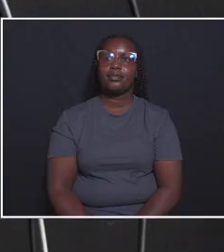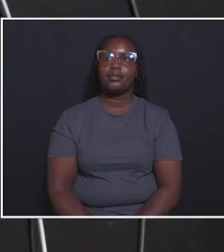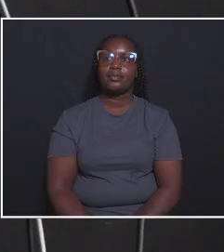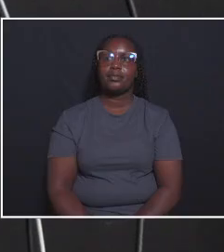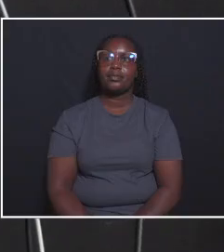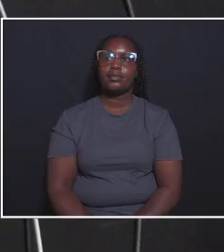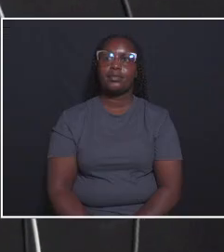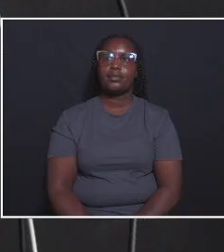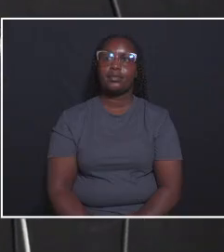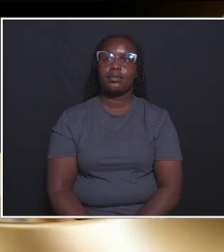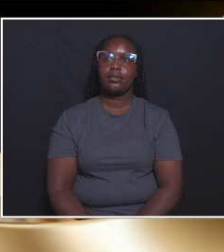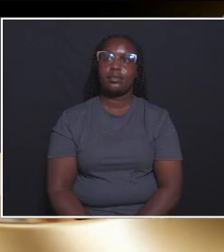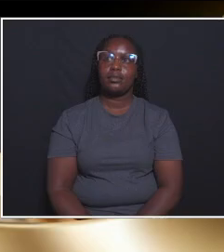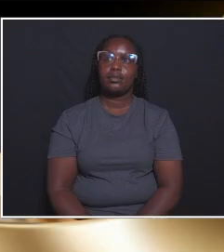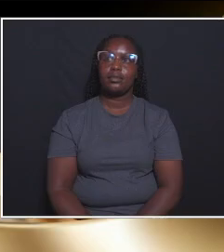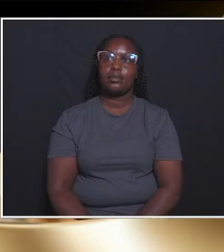That bit.